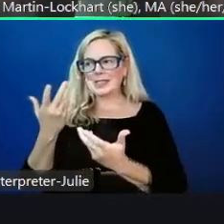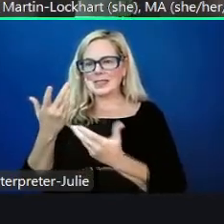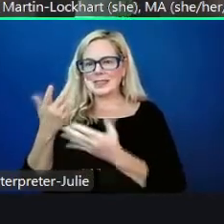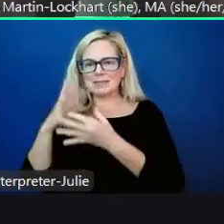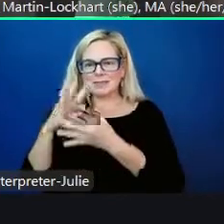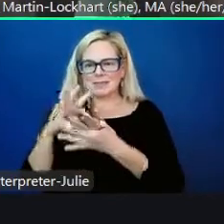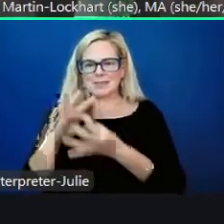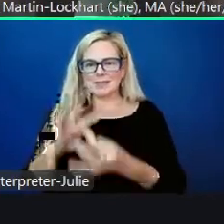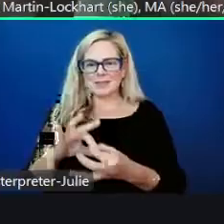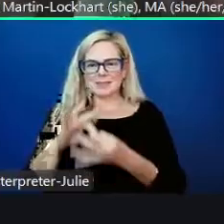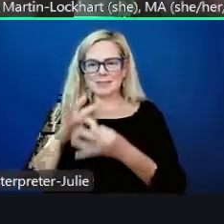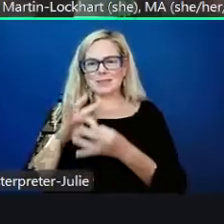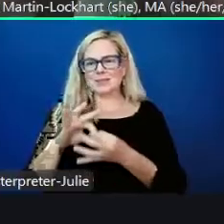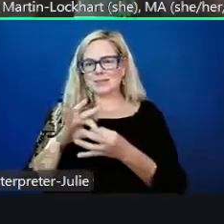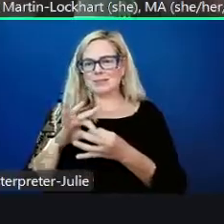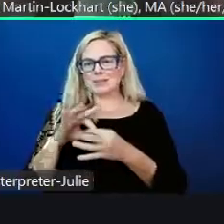patients?